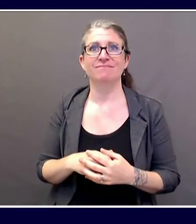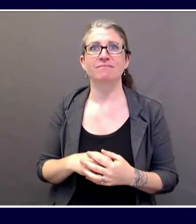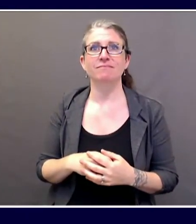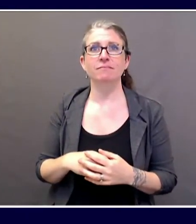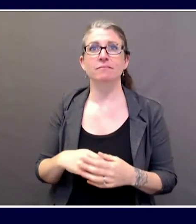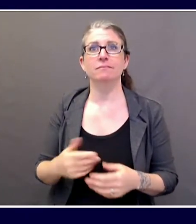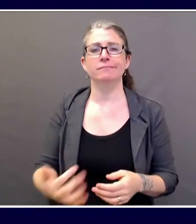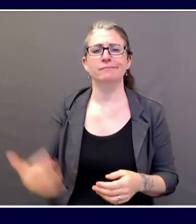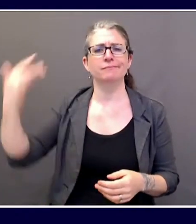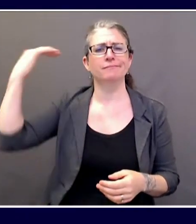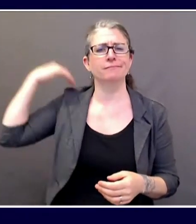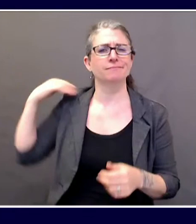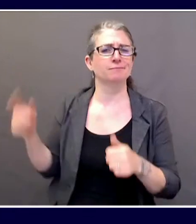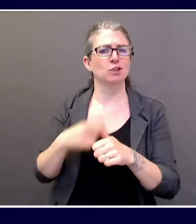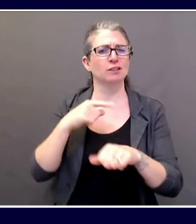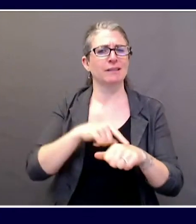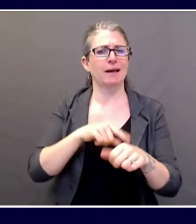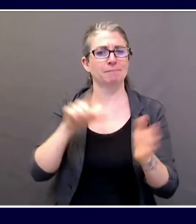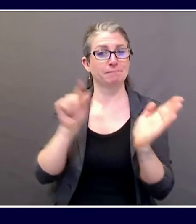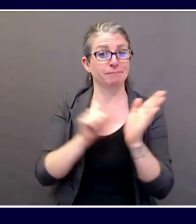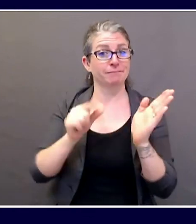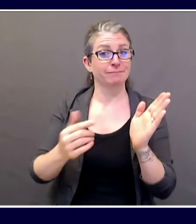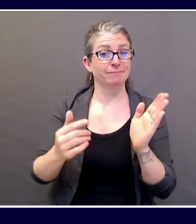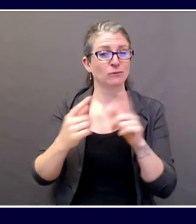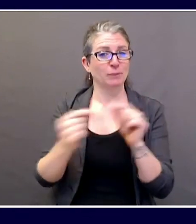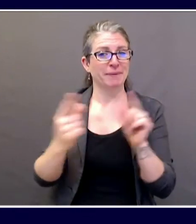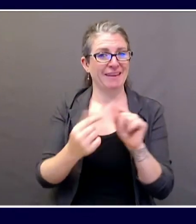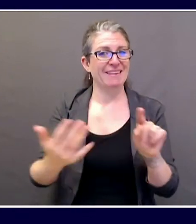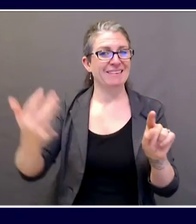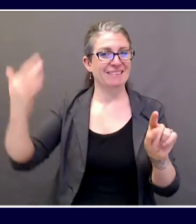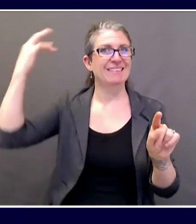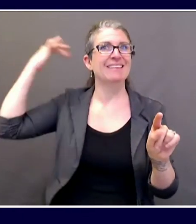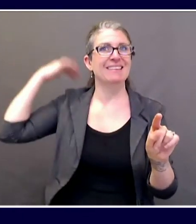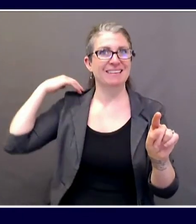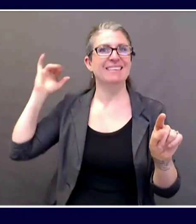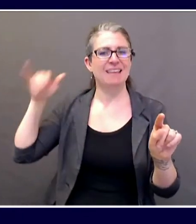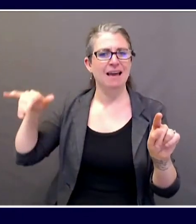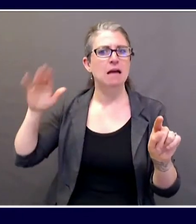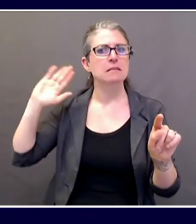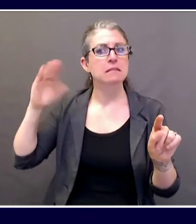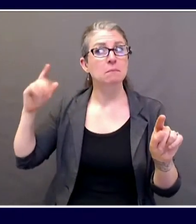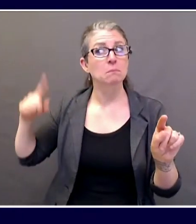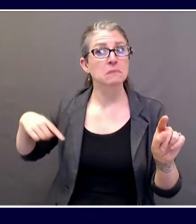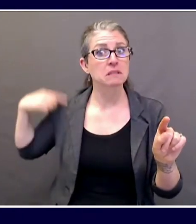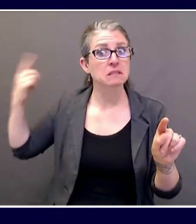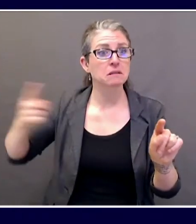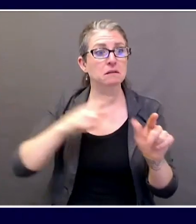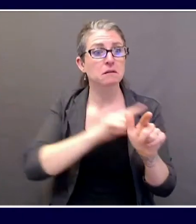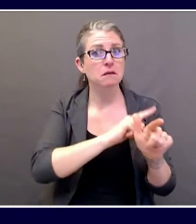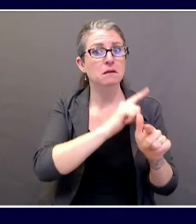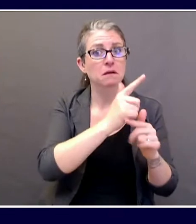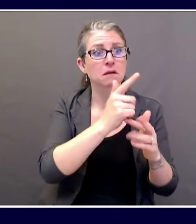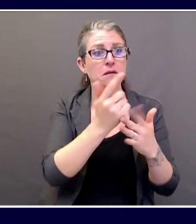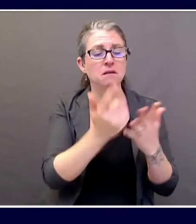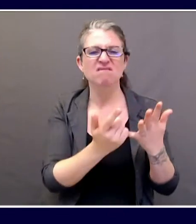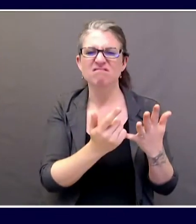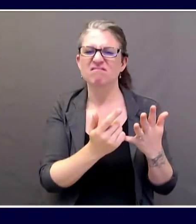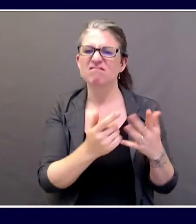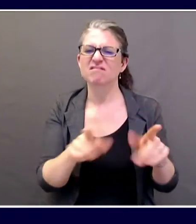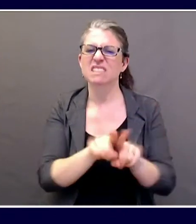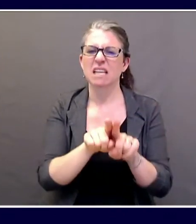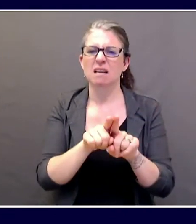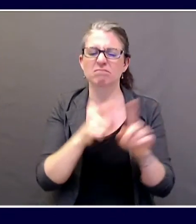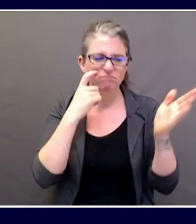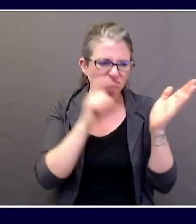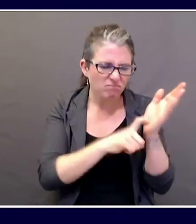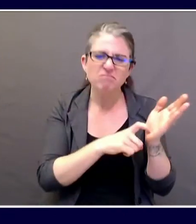means for policy, it's too early to tell. We want to know exactly, it's not just about what the masks show, what outdoor transmission